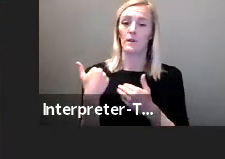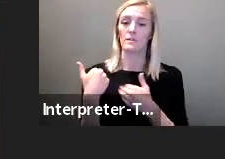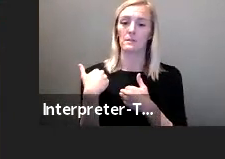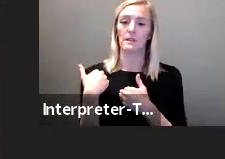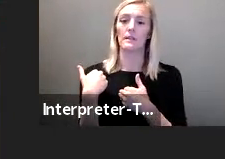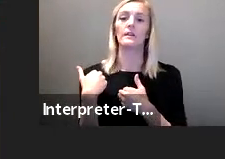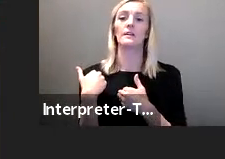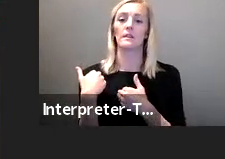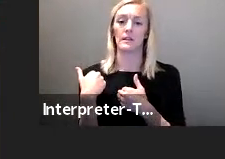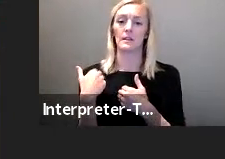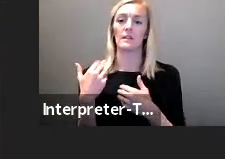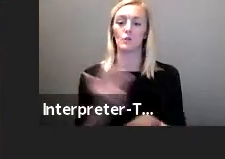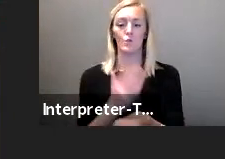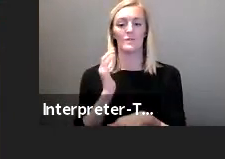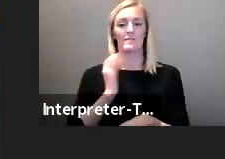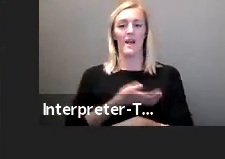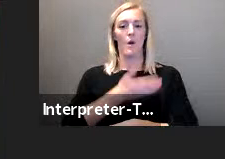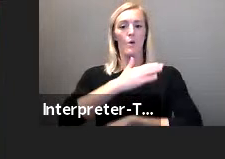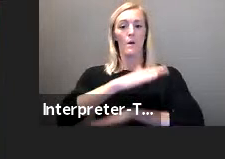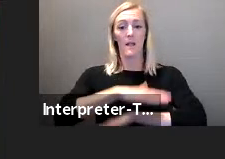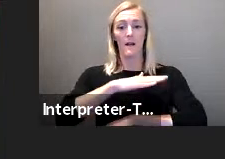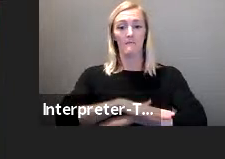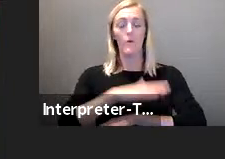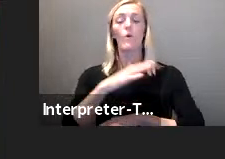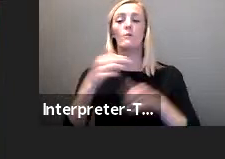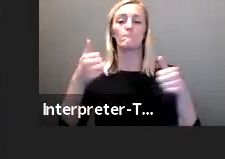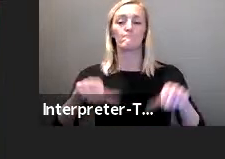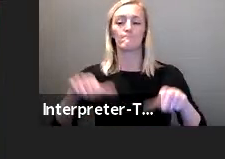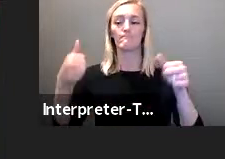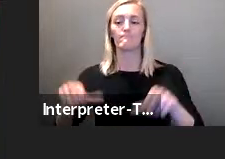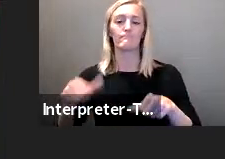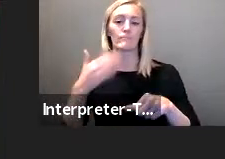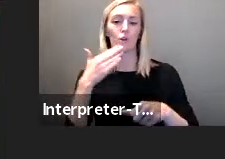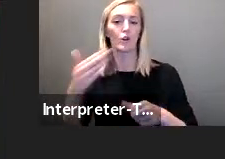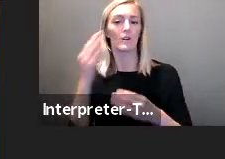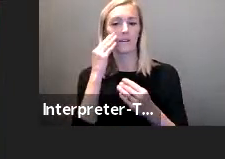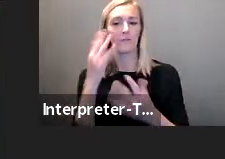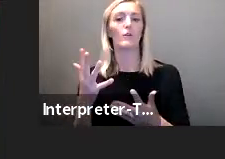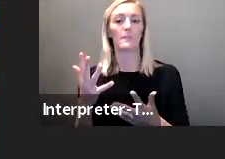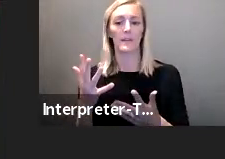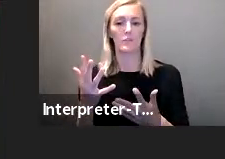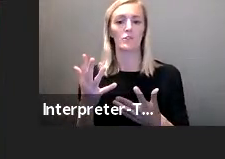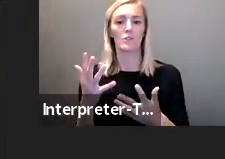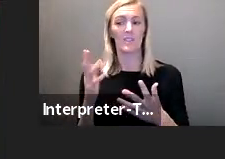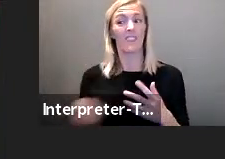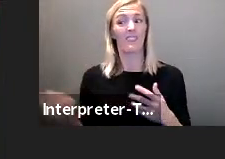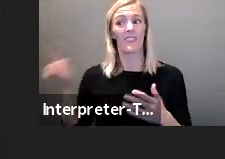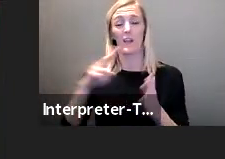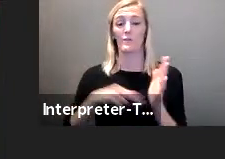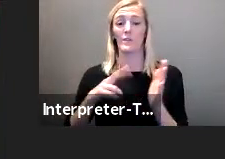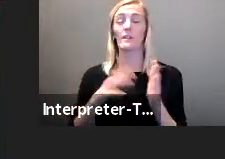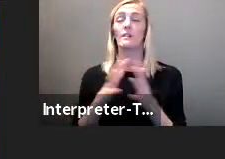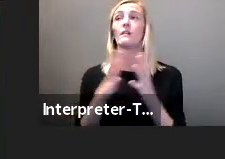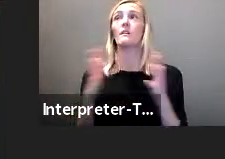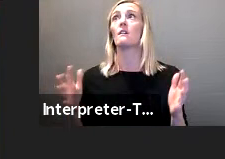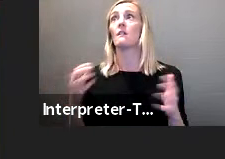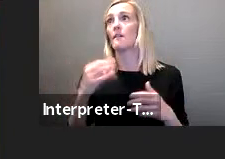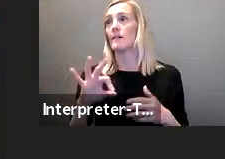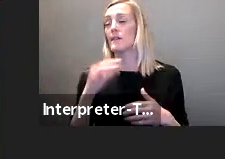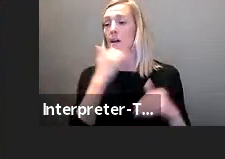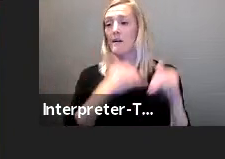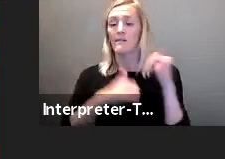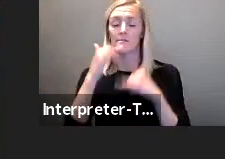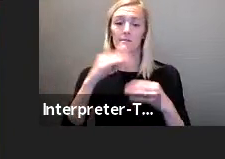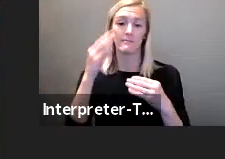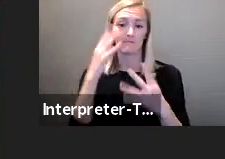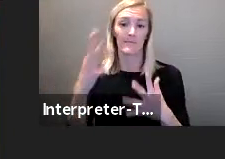put or use our platforms and to put good information out there, because they're reading a lot of misinformation. I'm hearing it